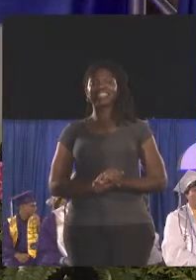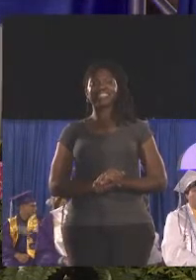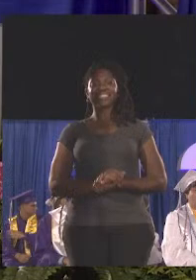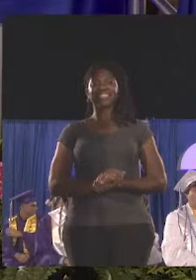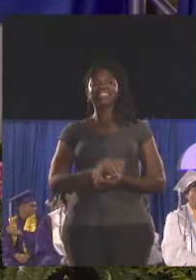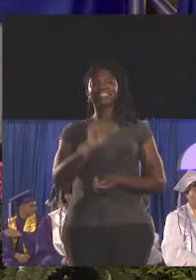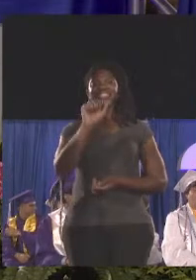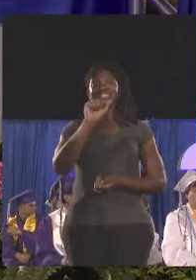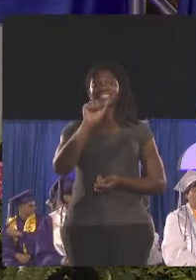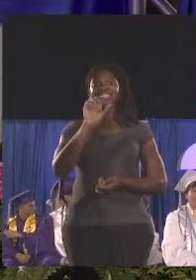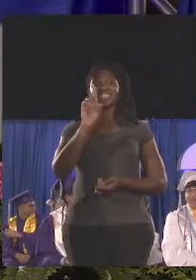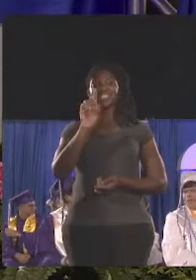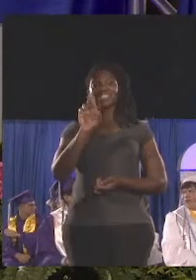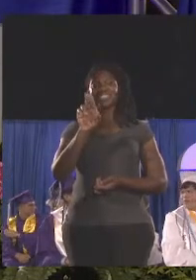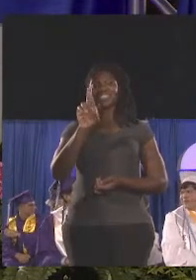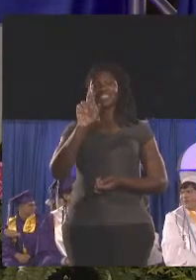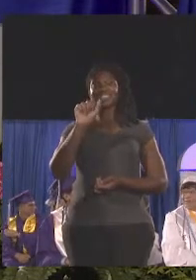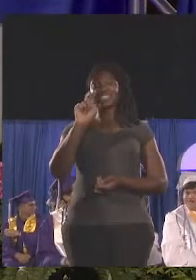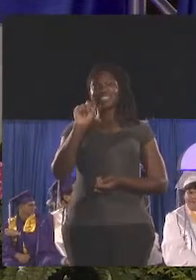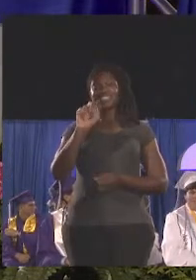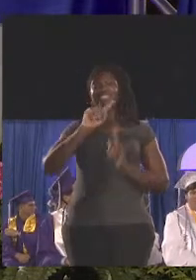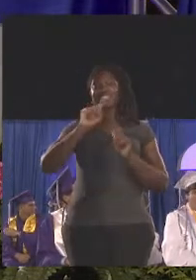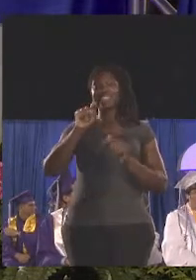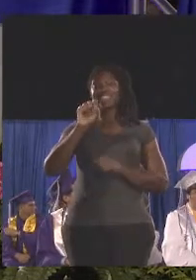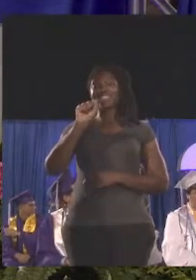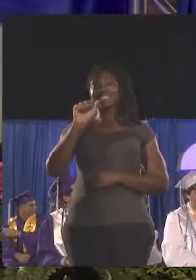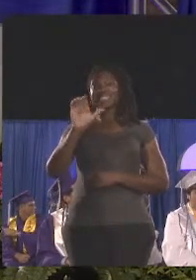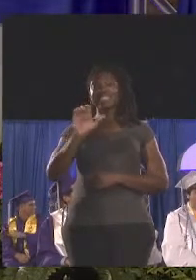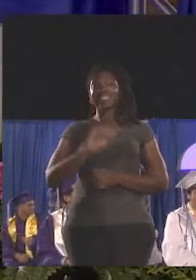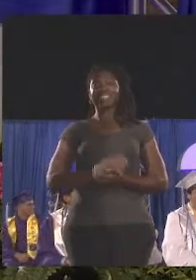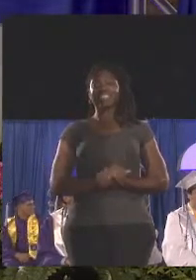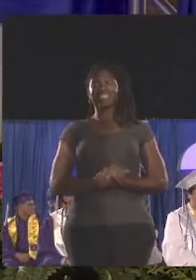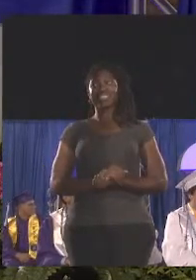Allison G. Duran, San Antonio College.